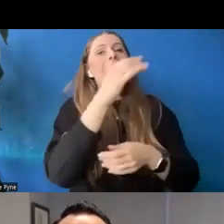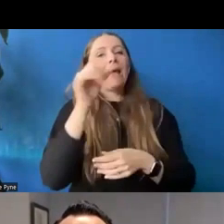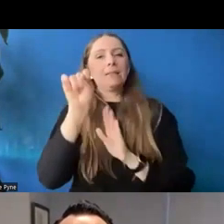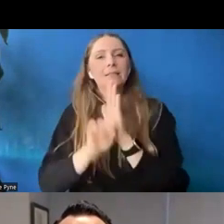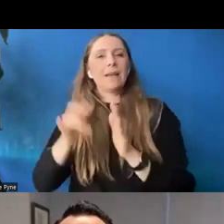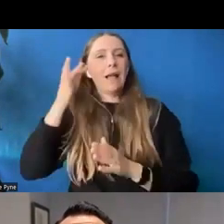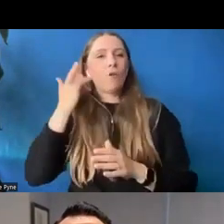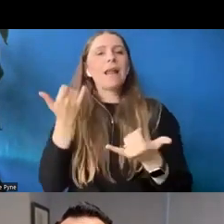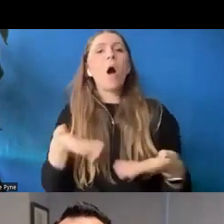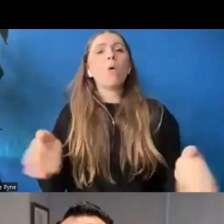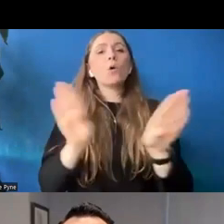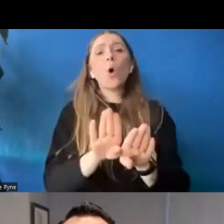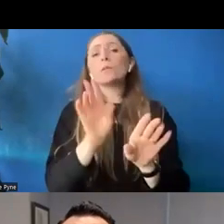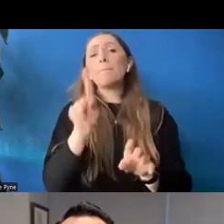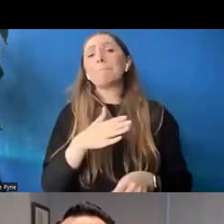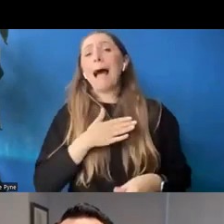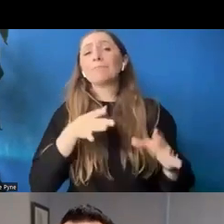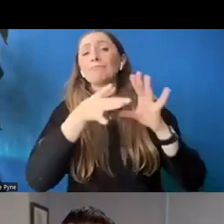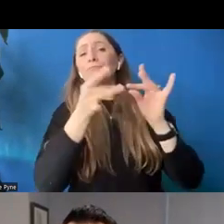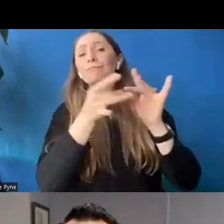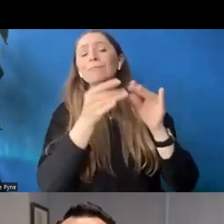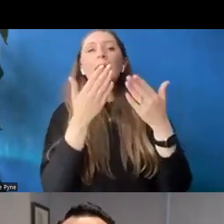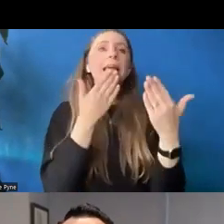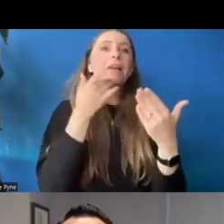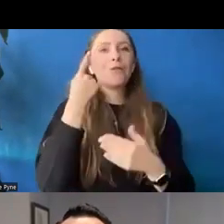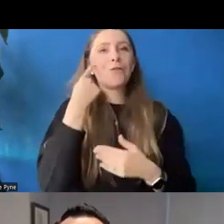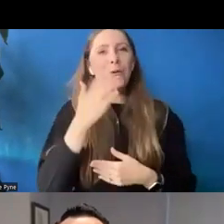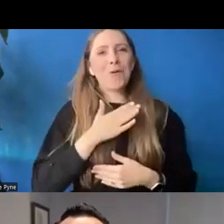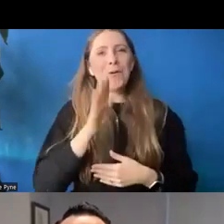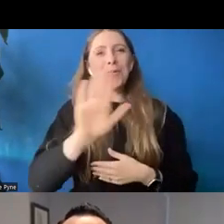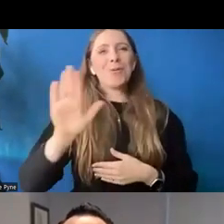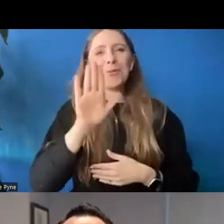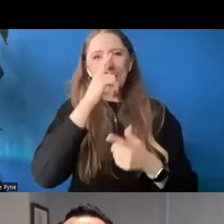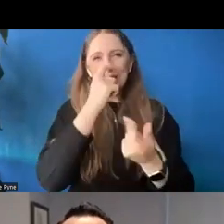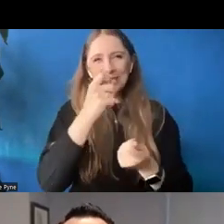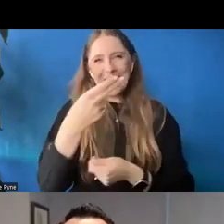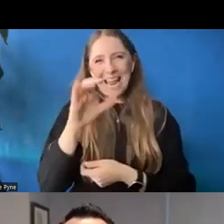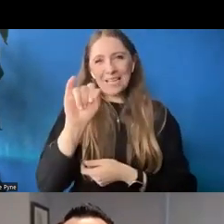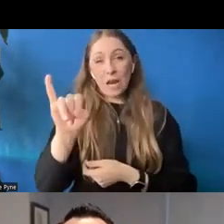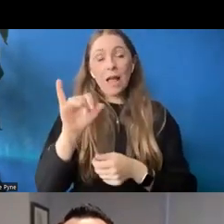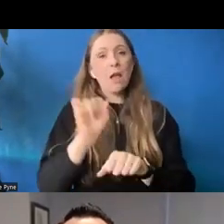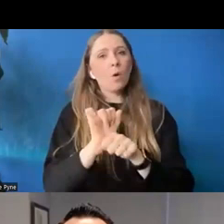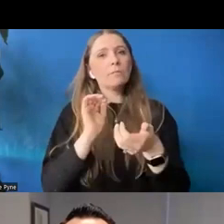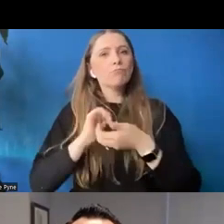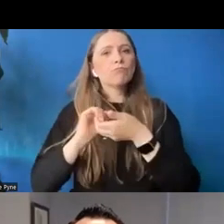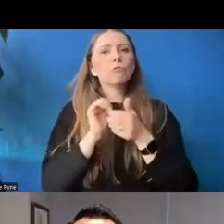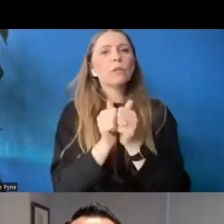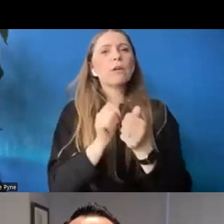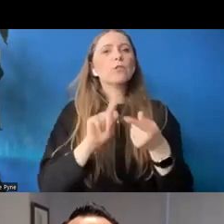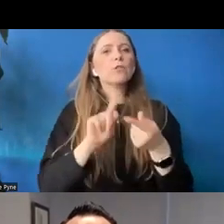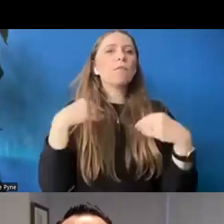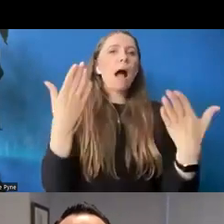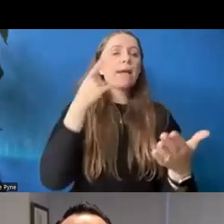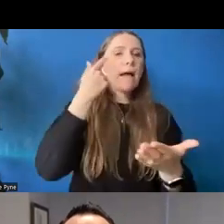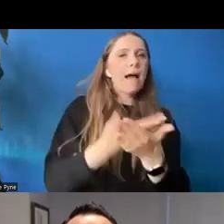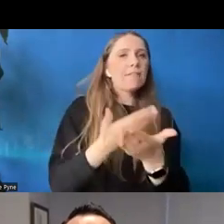closing, I'll say thank you for your interest in HCI and working with us to advance evidence-based care